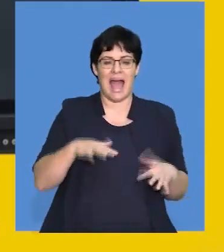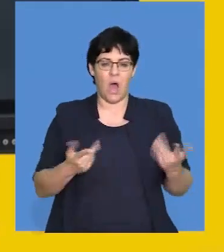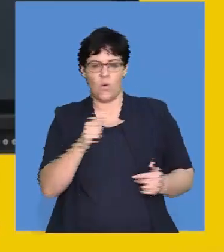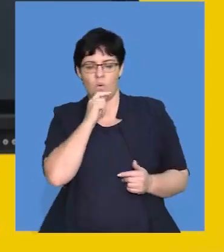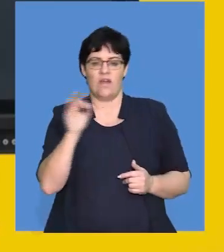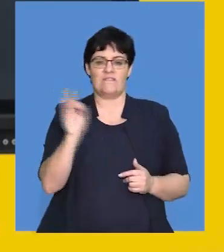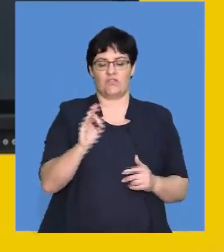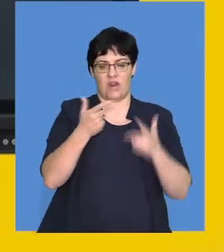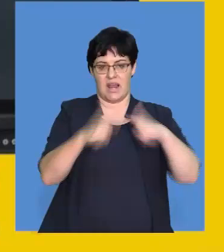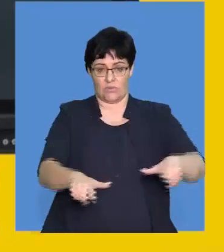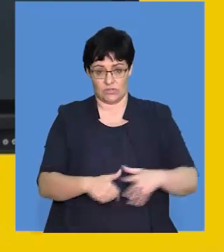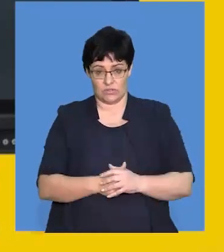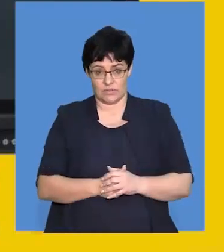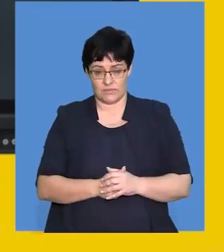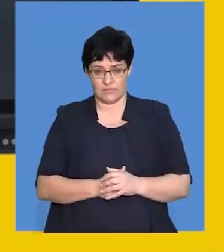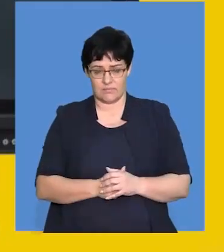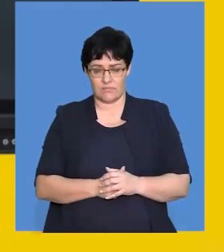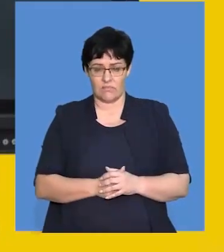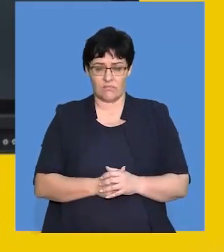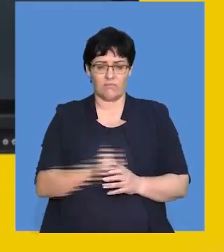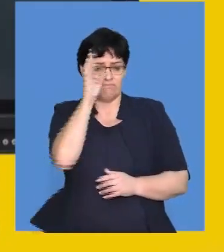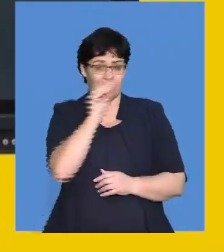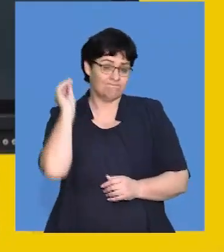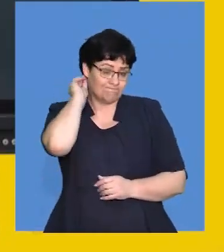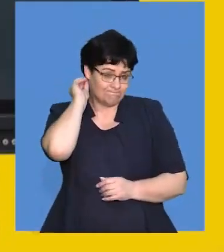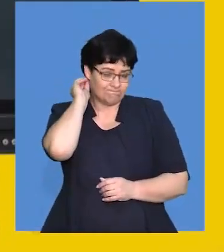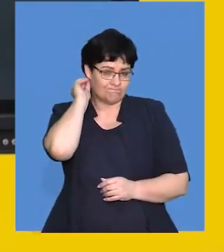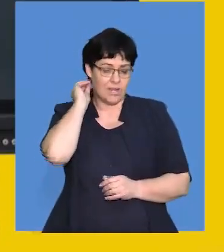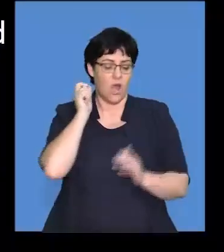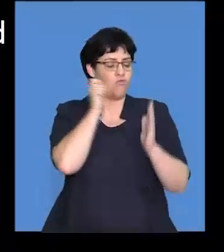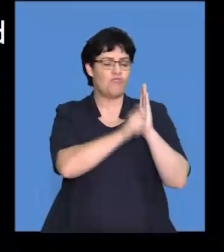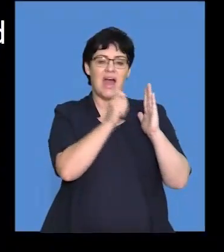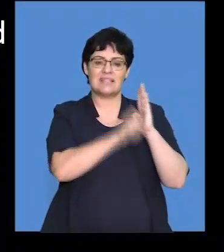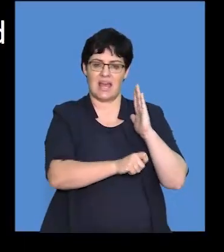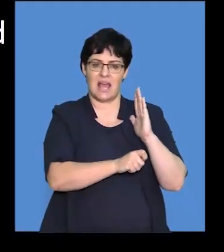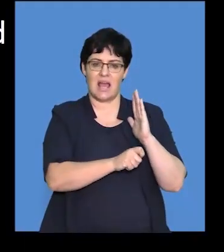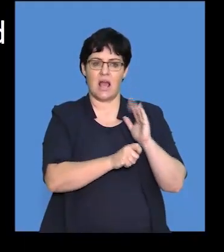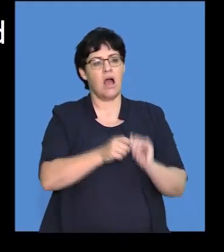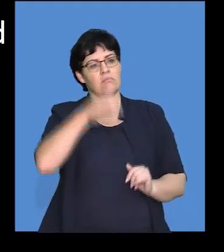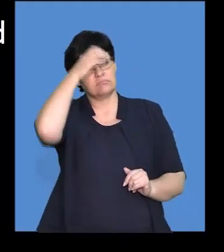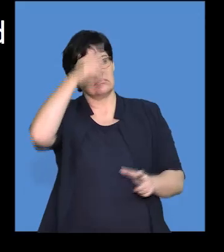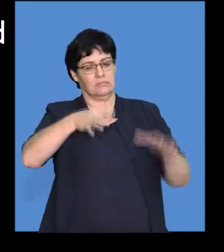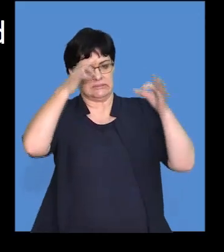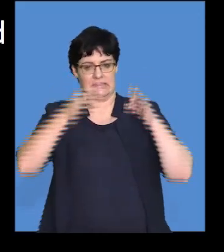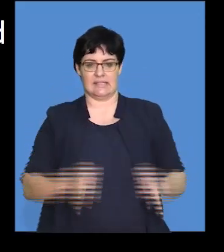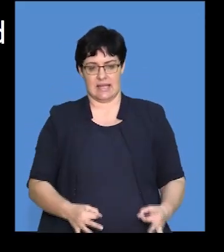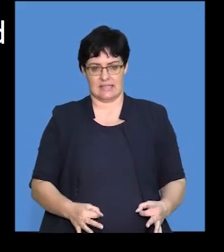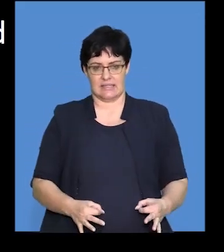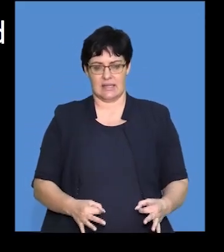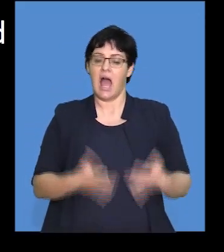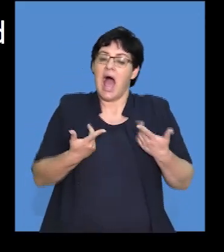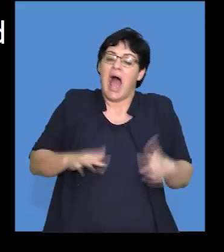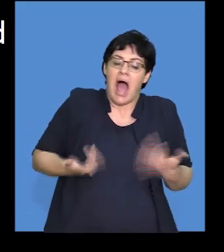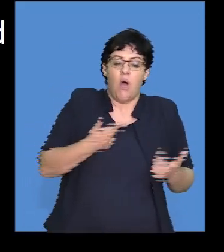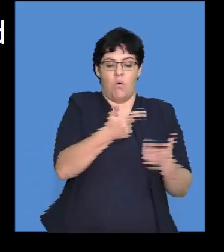about figurative language. Please remember that writers make conscious decisions about